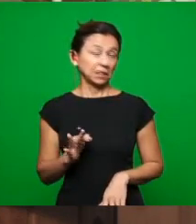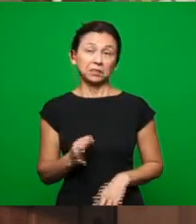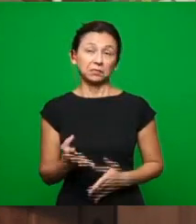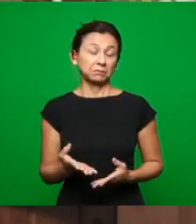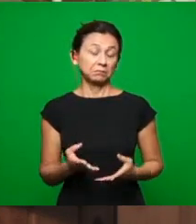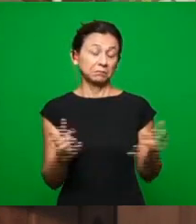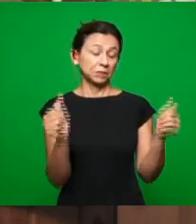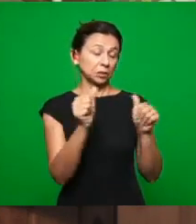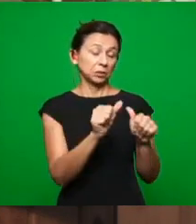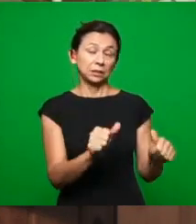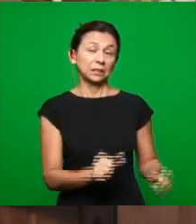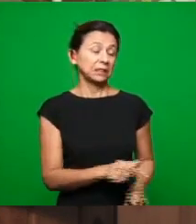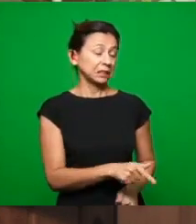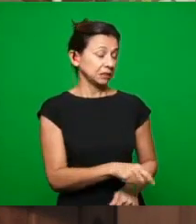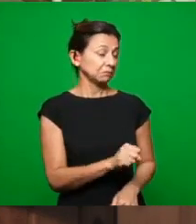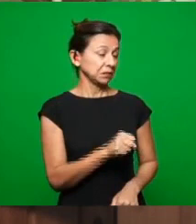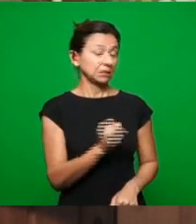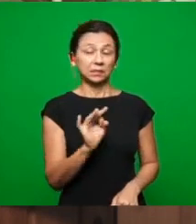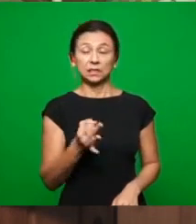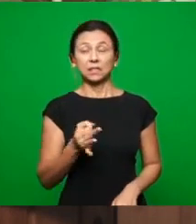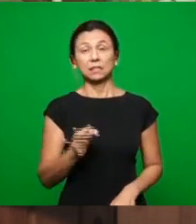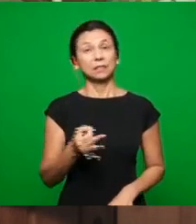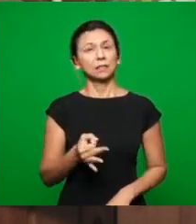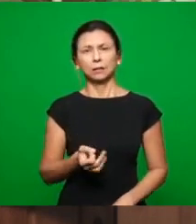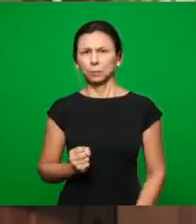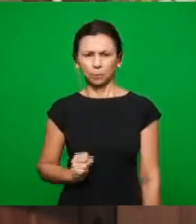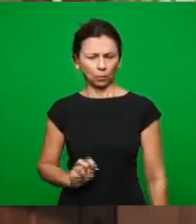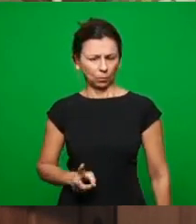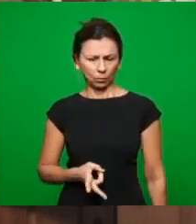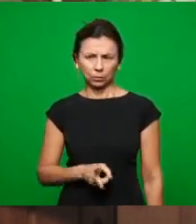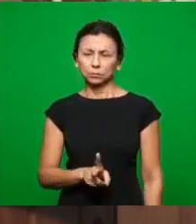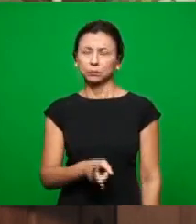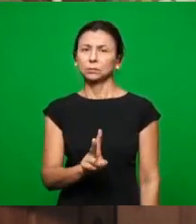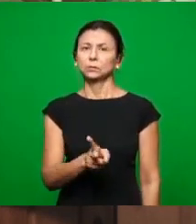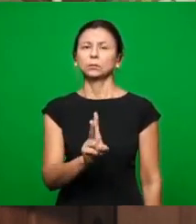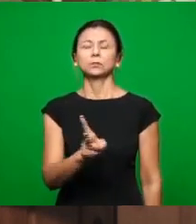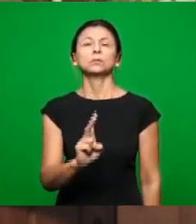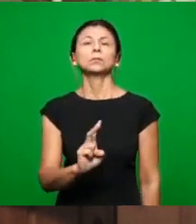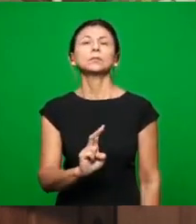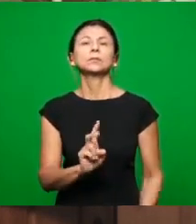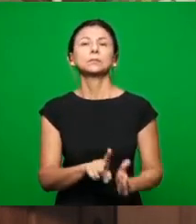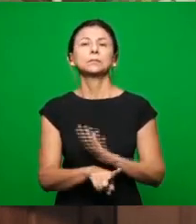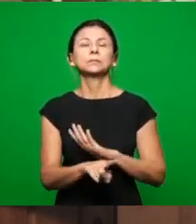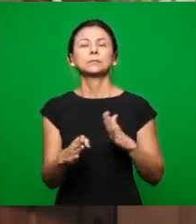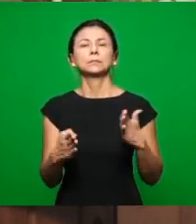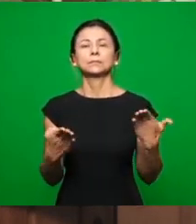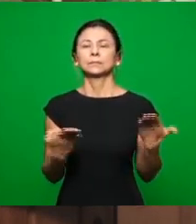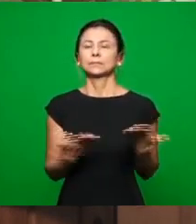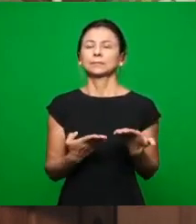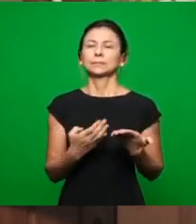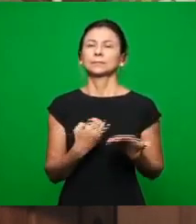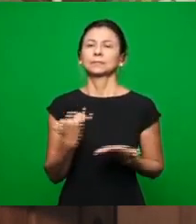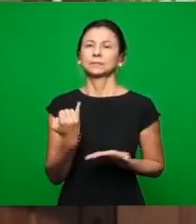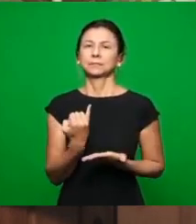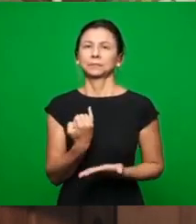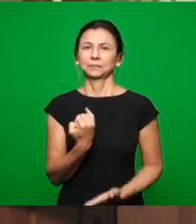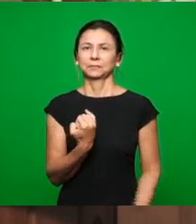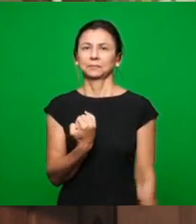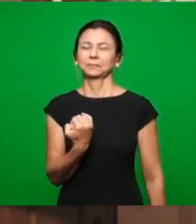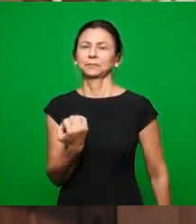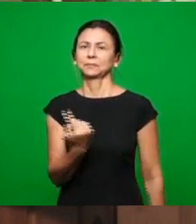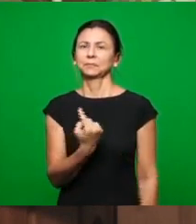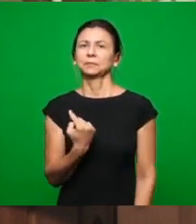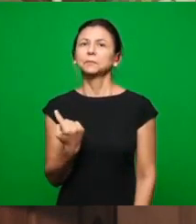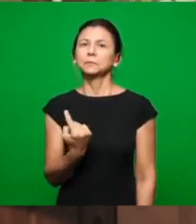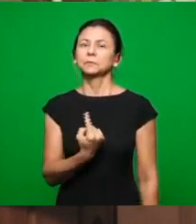that's it, that's what it is. So prostitution, yes. So then they continue. So the question that we ask today,